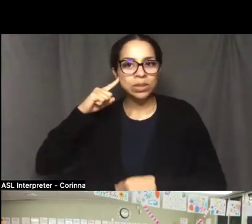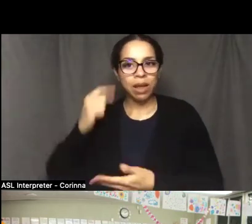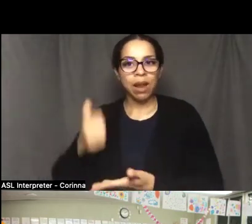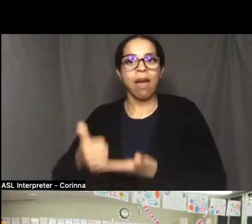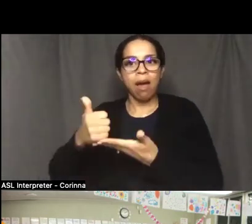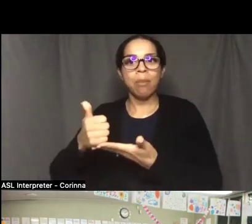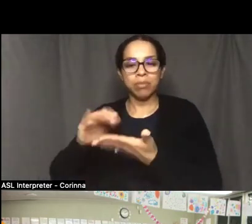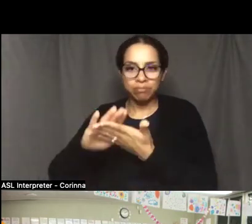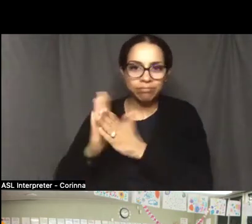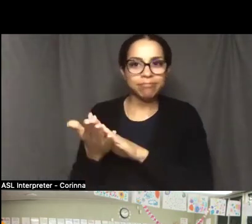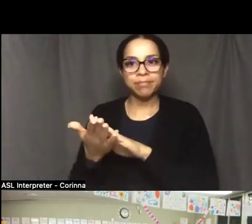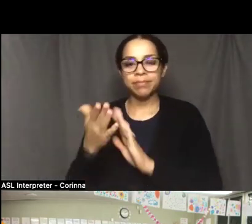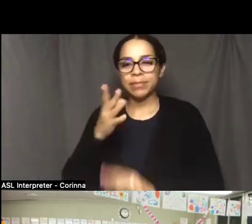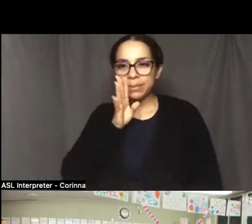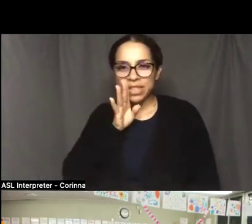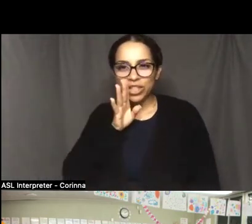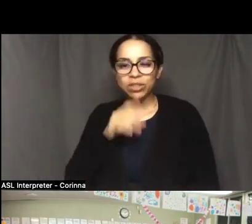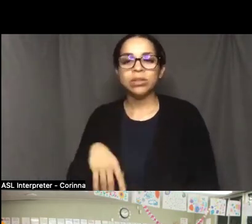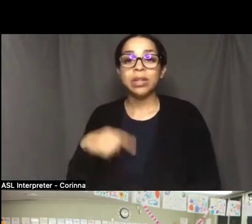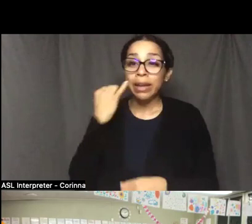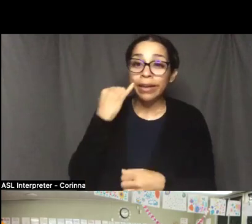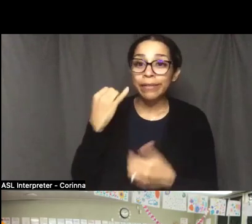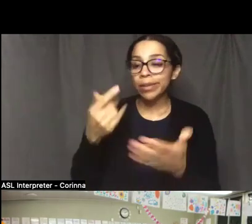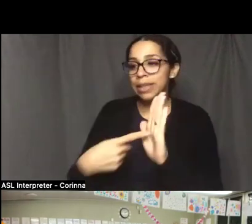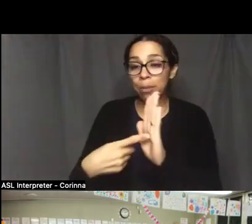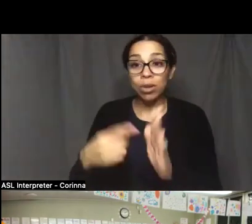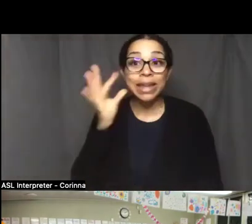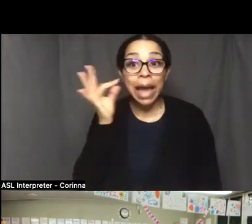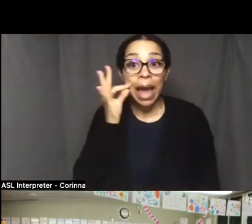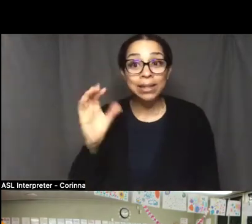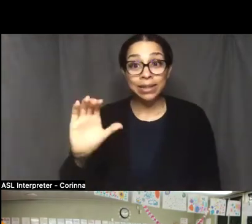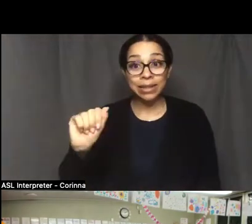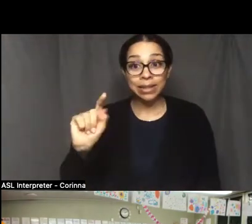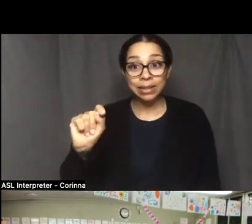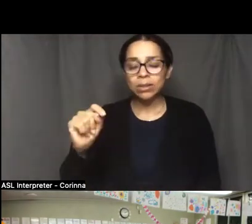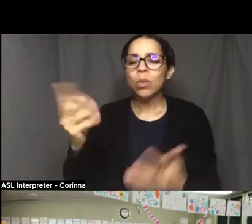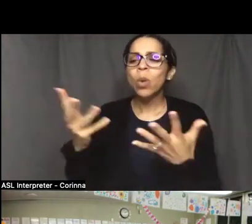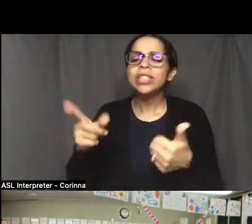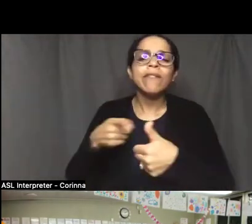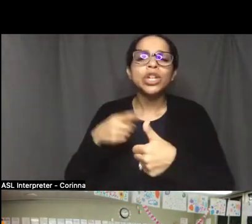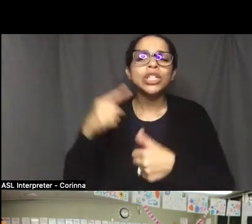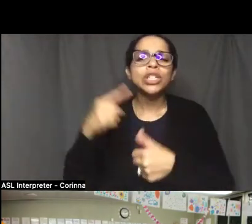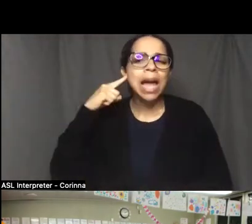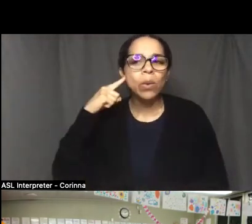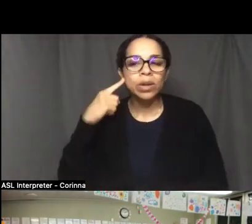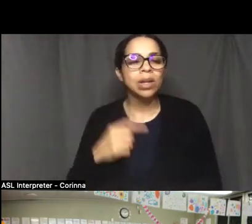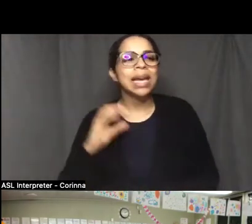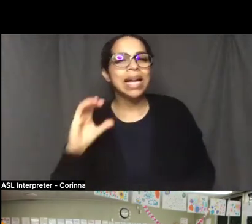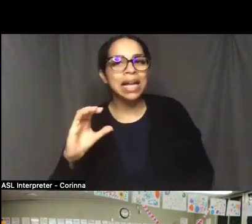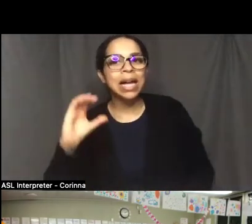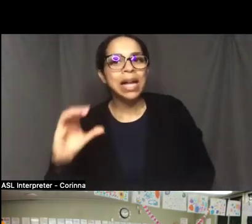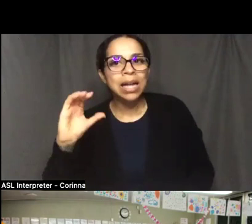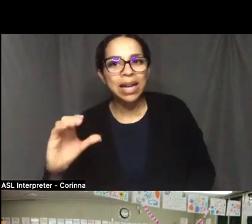I asked you, what is the first sound in cat? You would be able to tell me it's k. So you're able to hear those sounds,